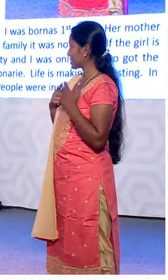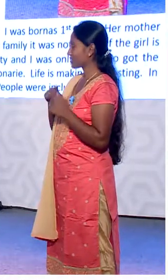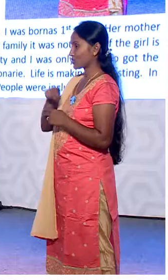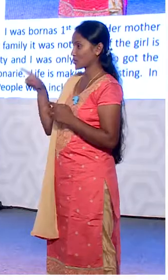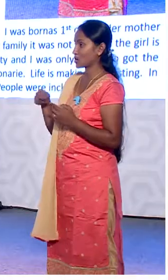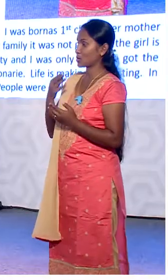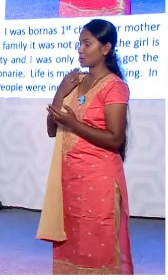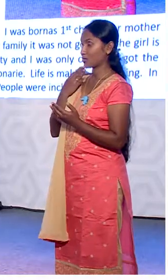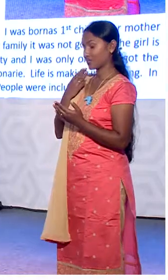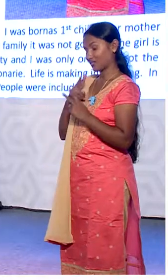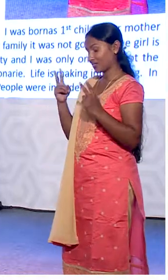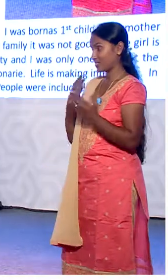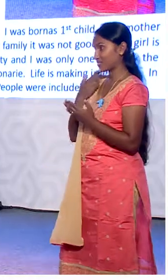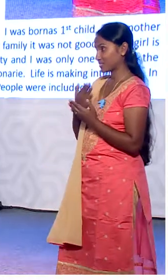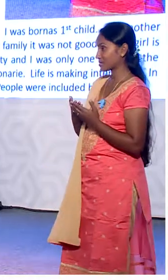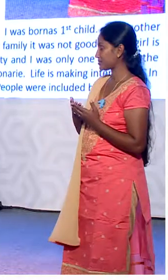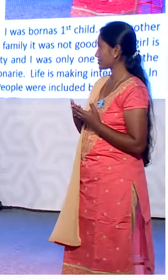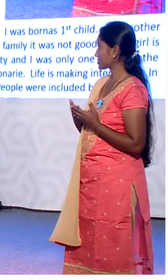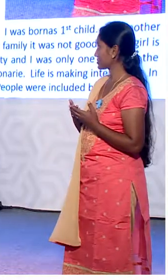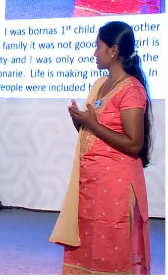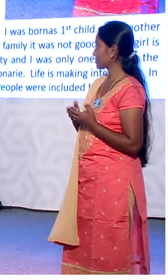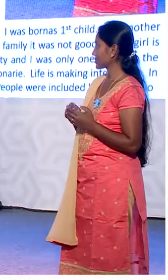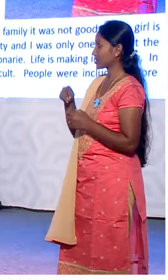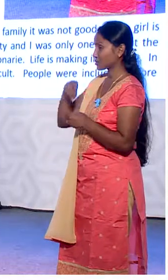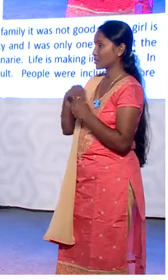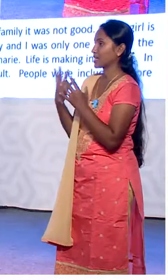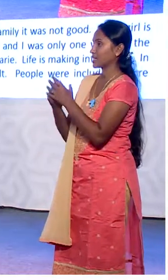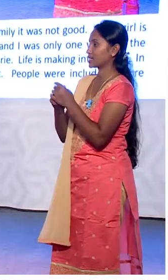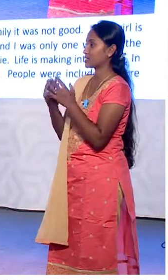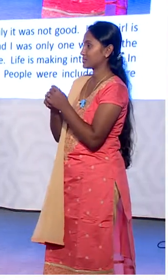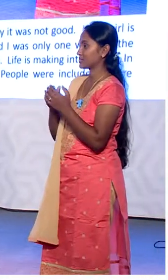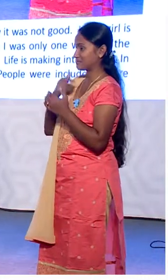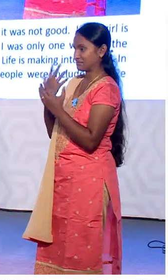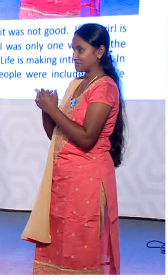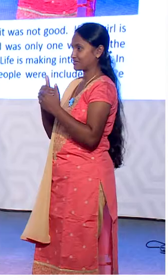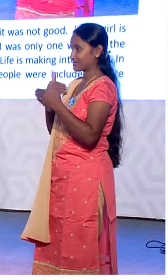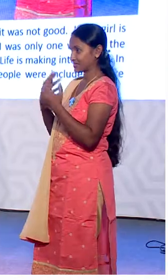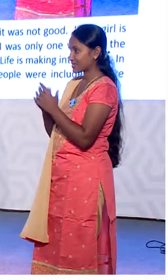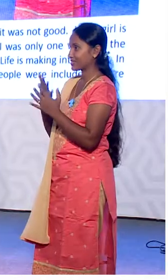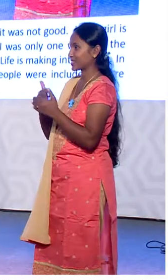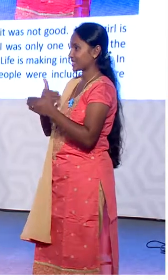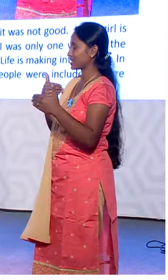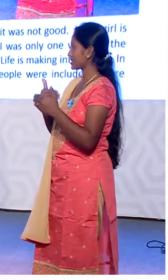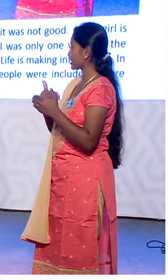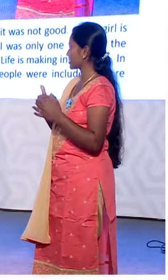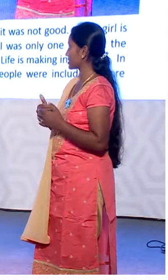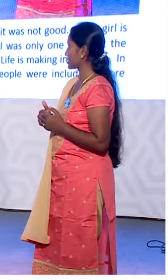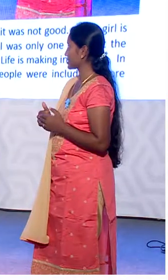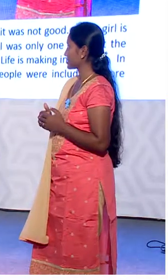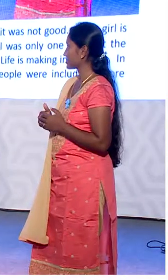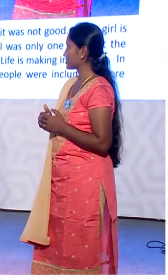much technology-oriented, we are being exclusive. We are excluding. And we are